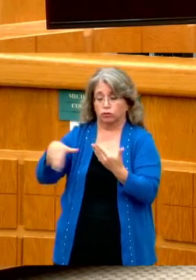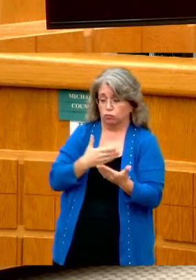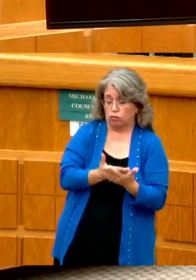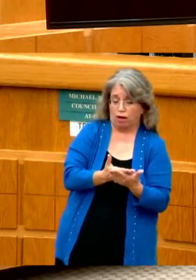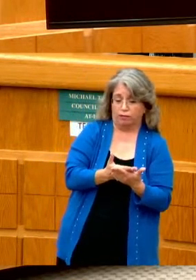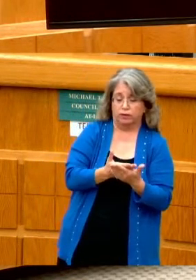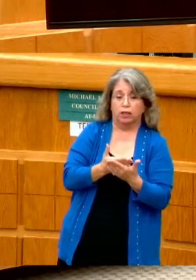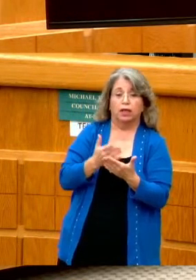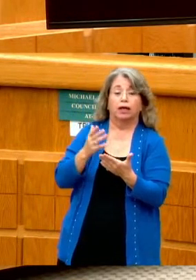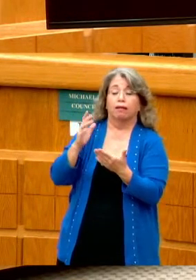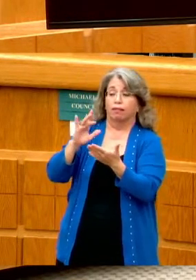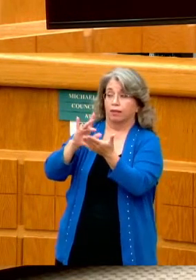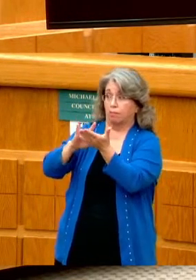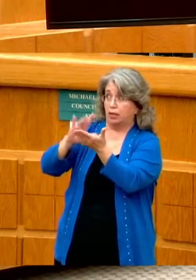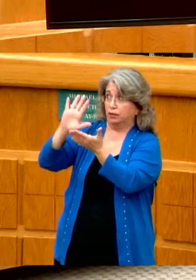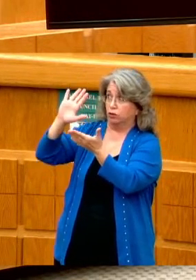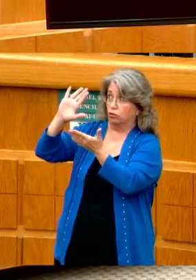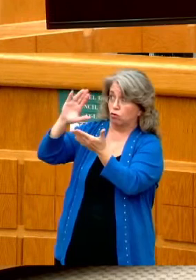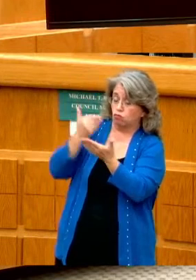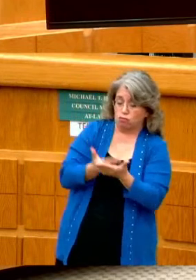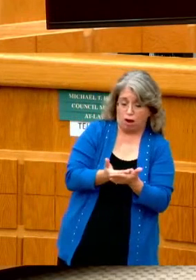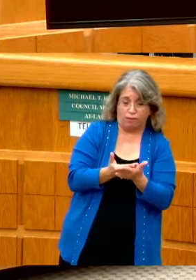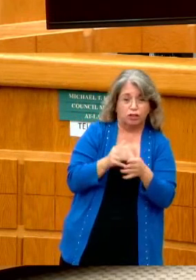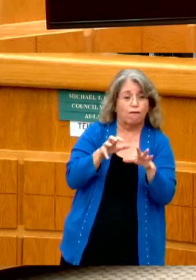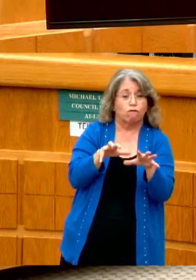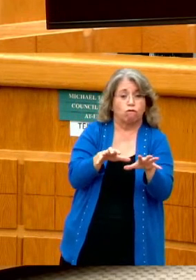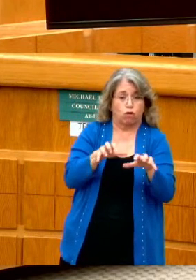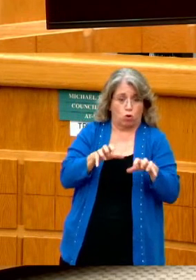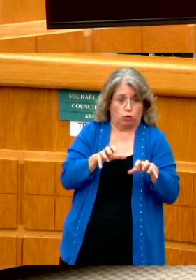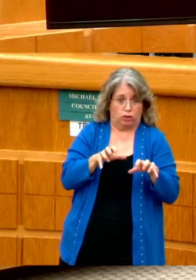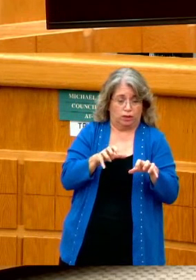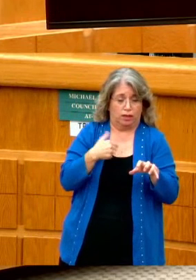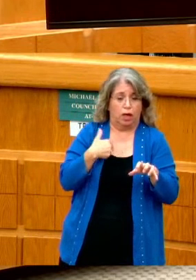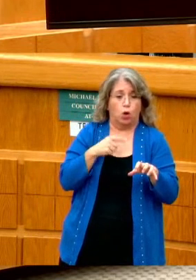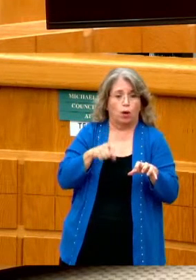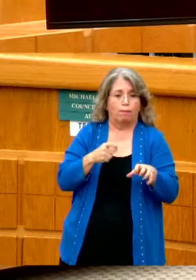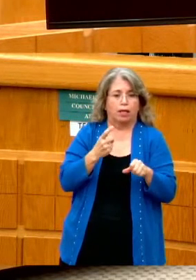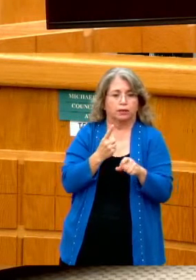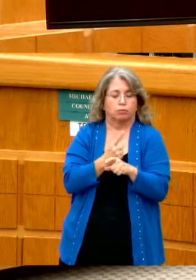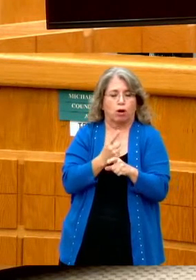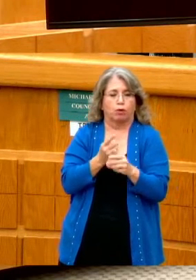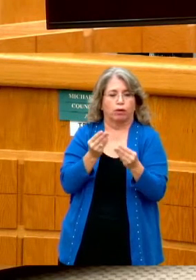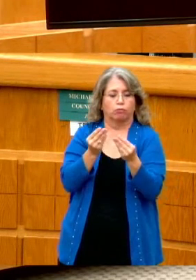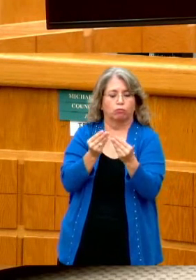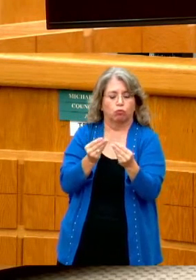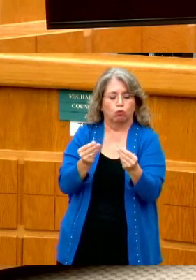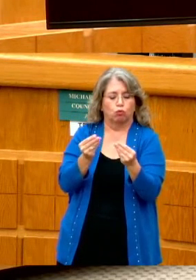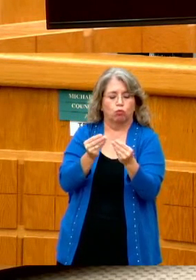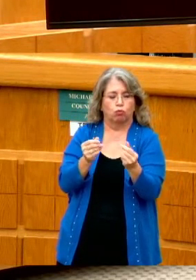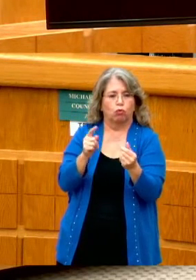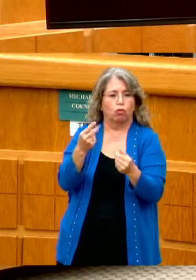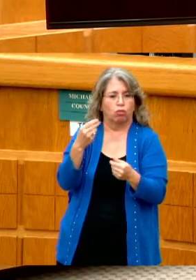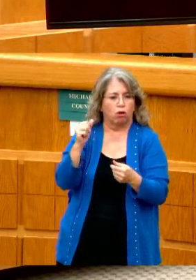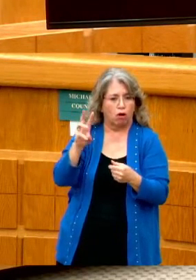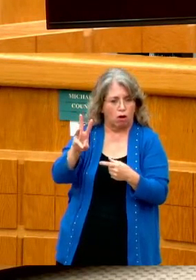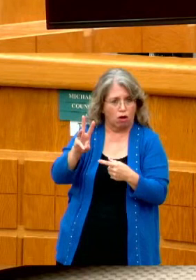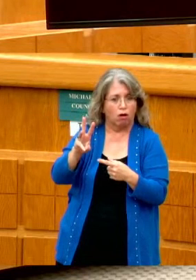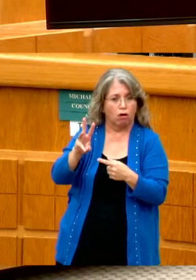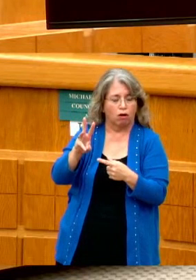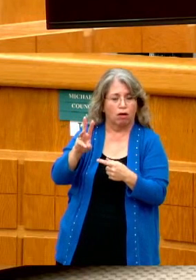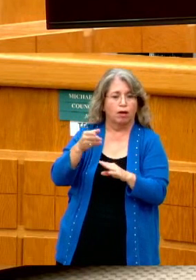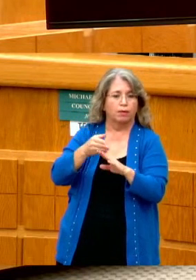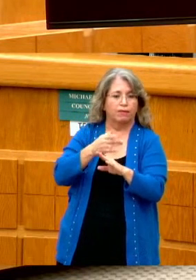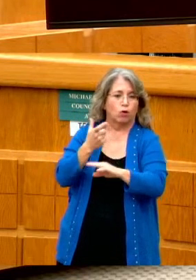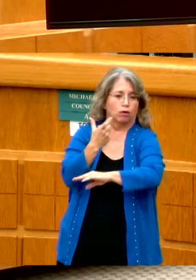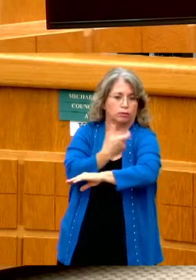arrives frozen, and we have to properly thaw the vaccine before we can administer the vaccine. So get there on time, but